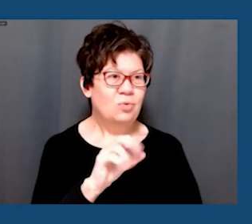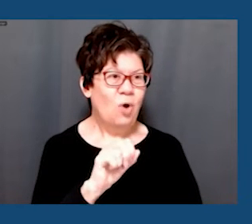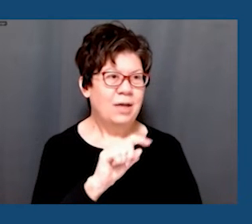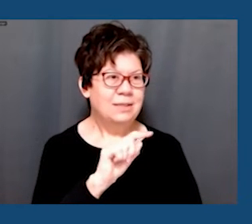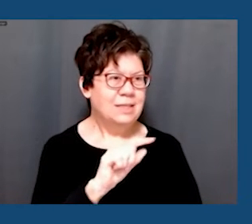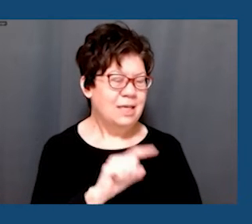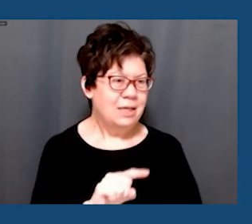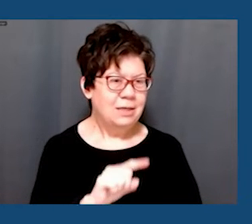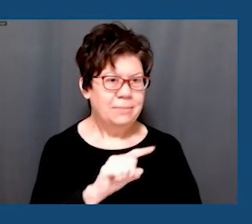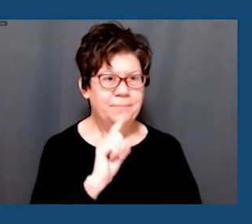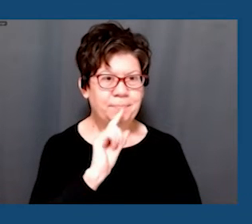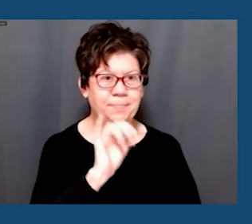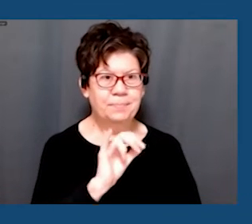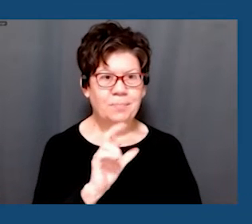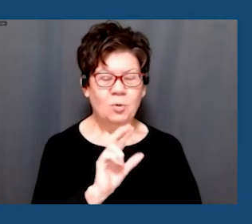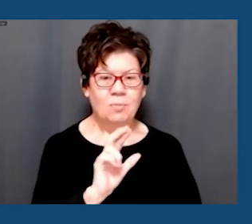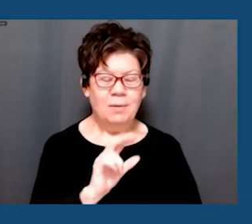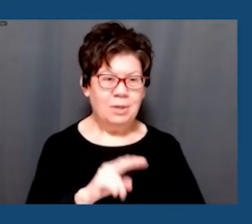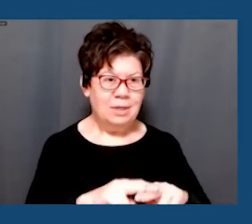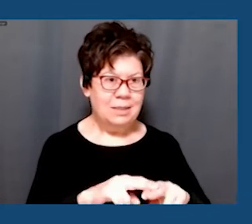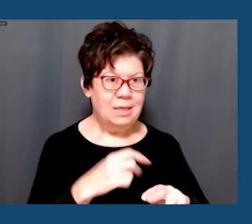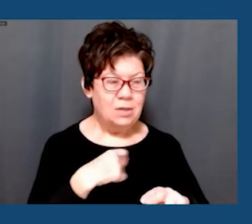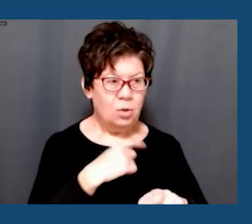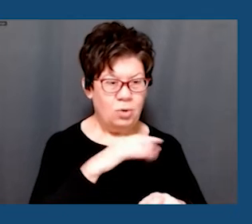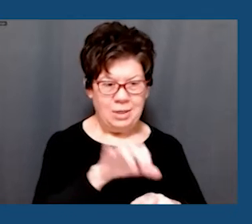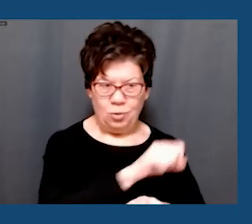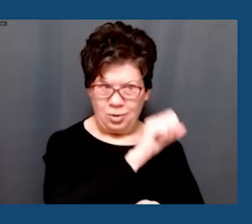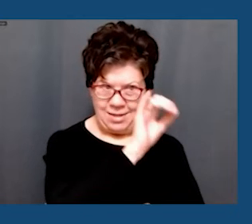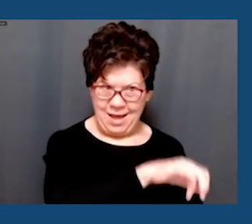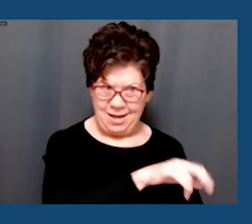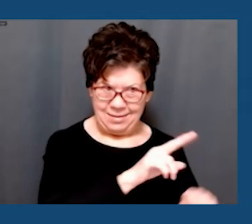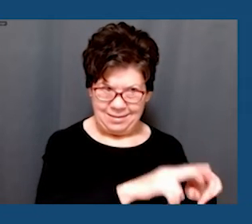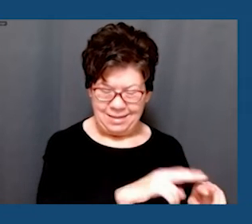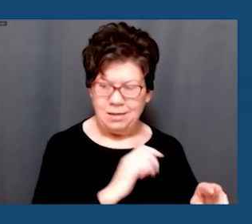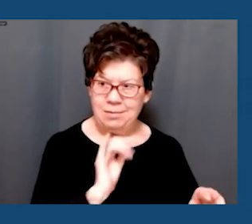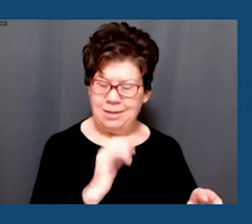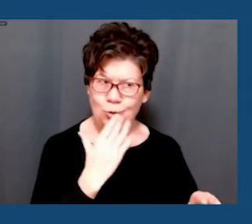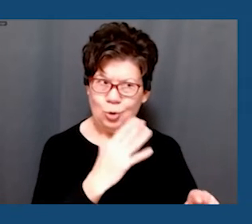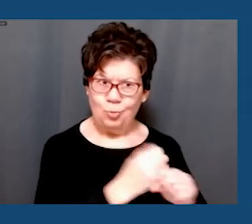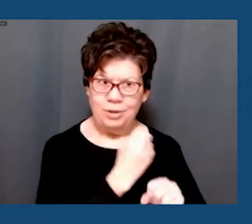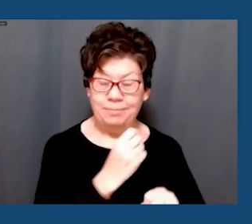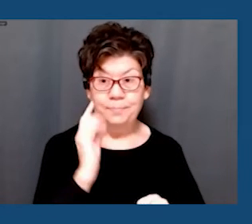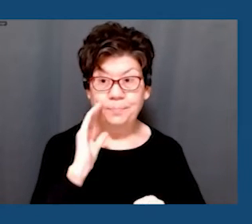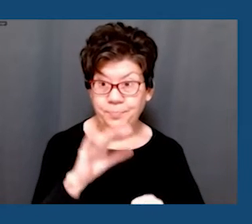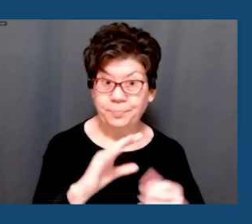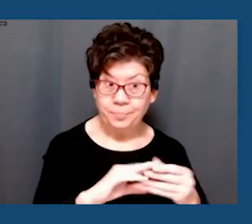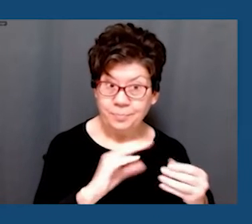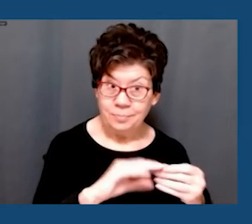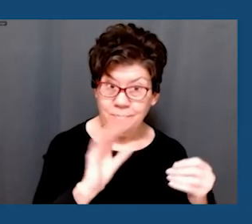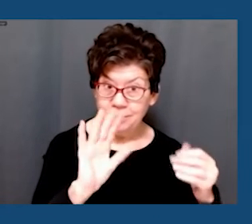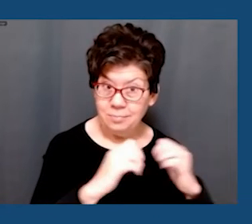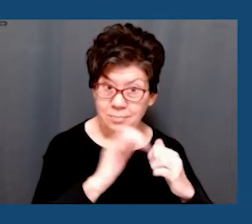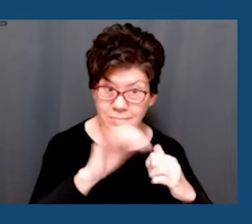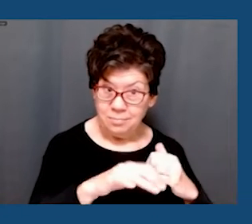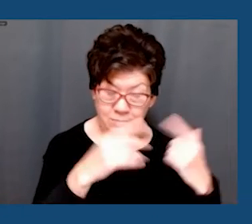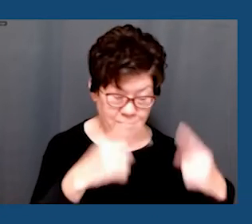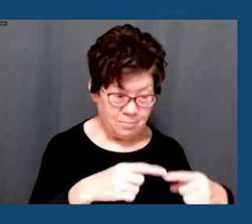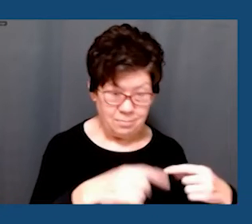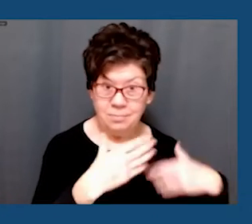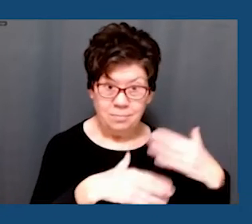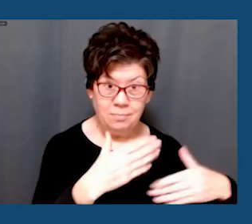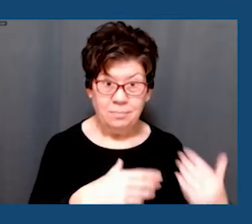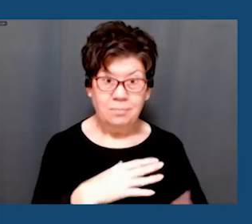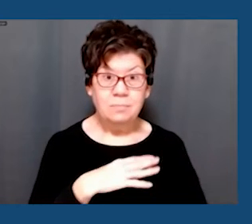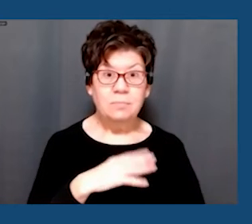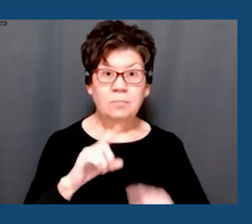a Republican seat, so that was a big win for us. And you know the story, how that all played out. But I'm